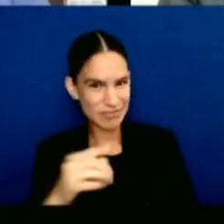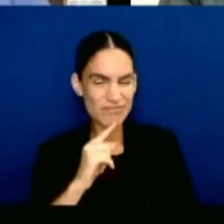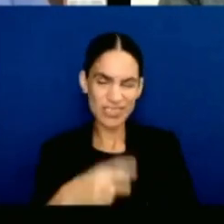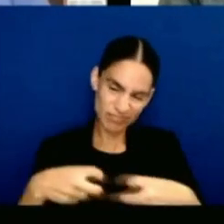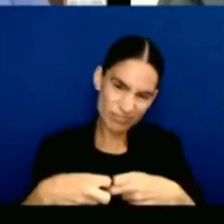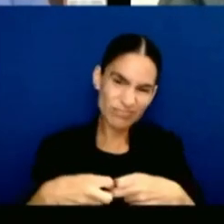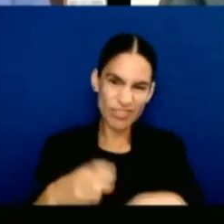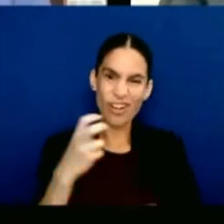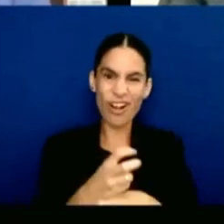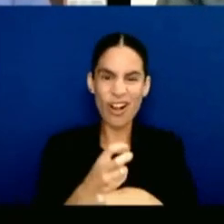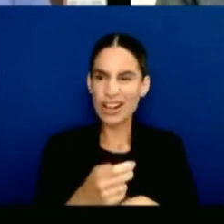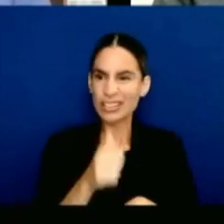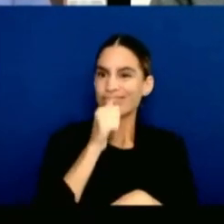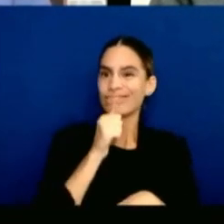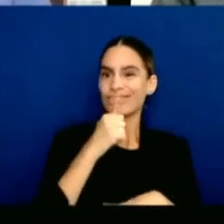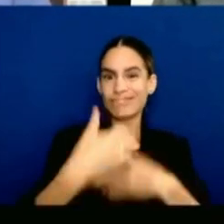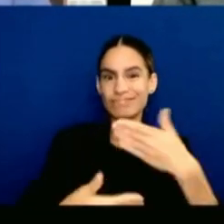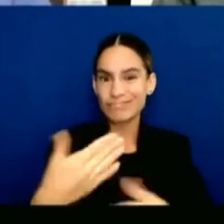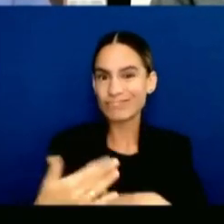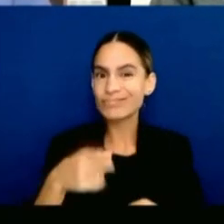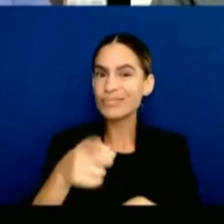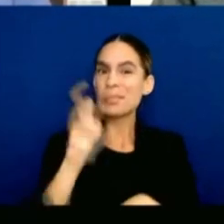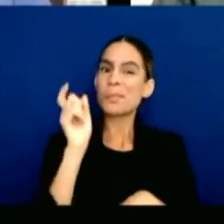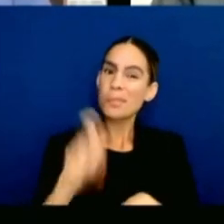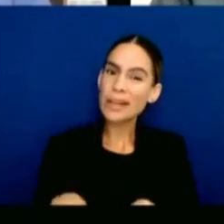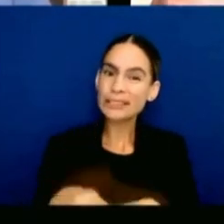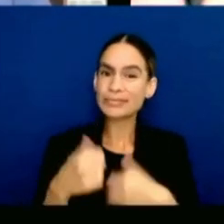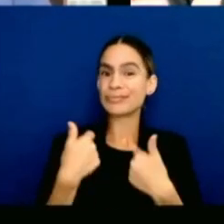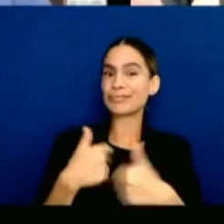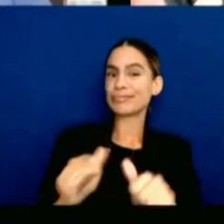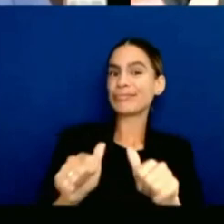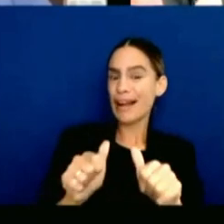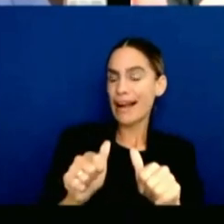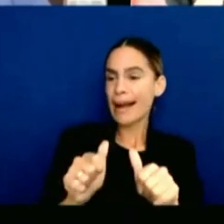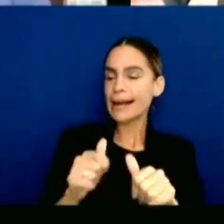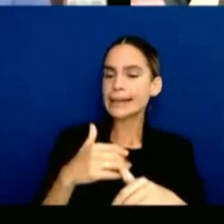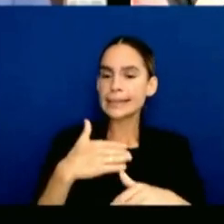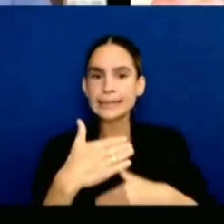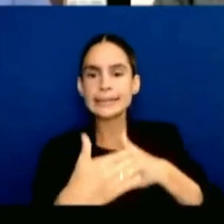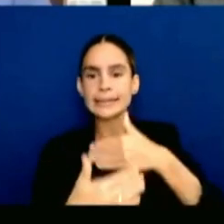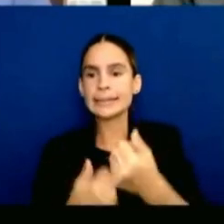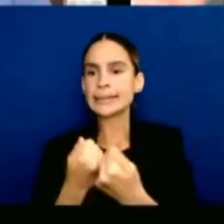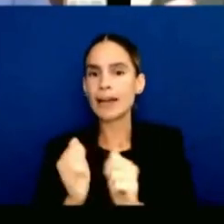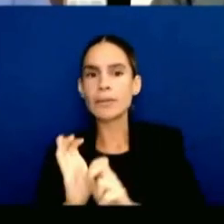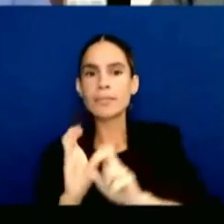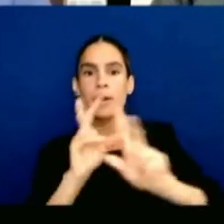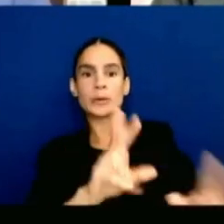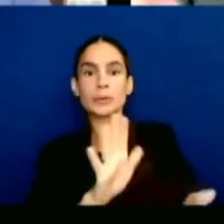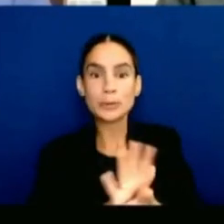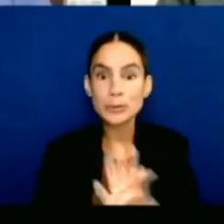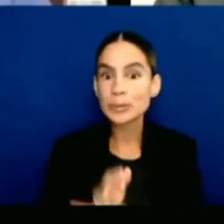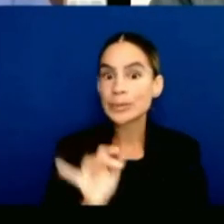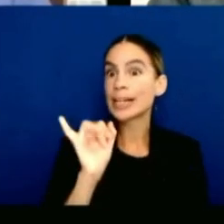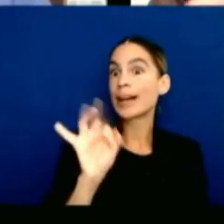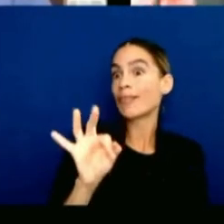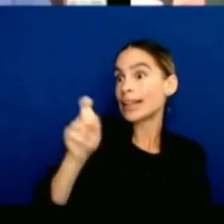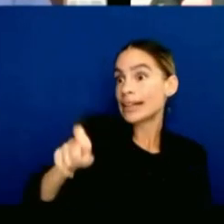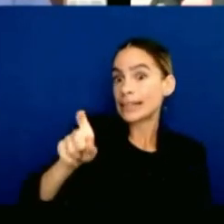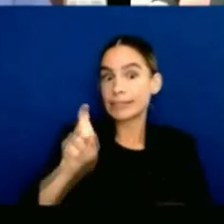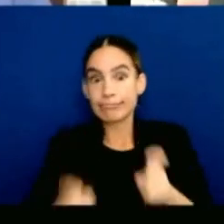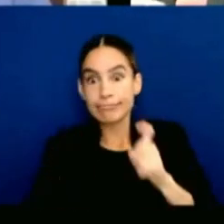back to school. If you need to make modifications, there are some creative ways that school principals,